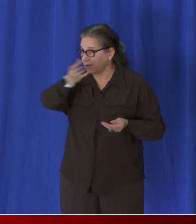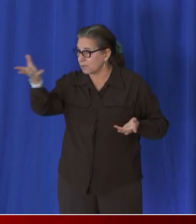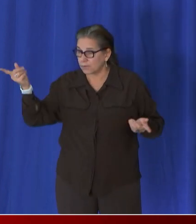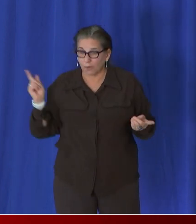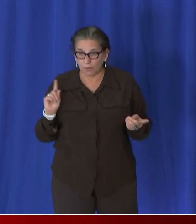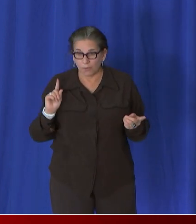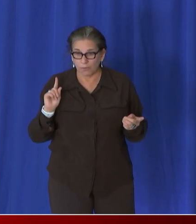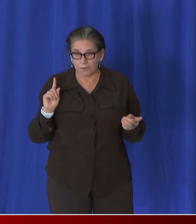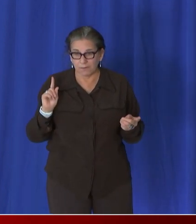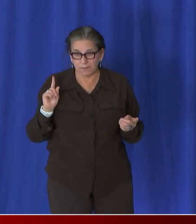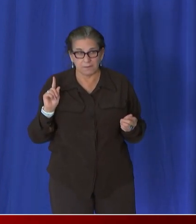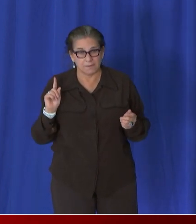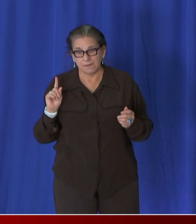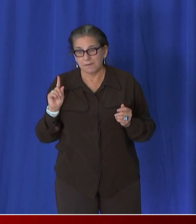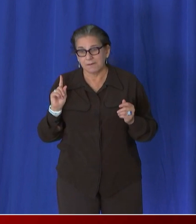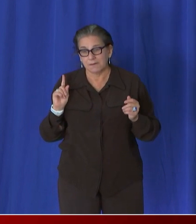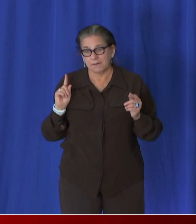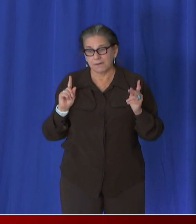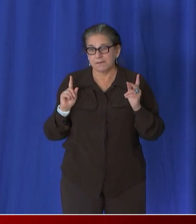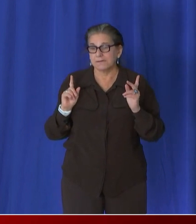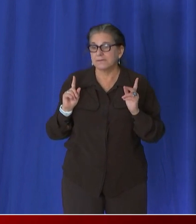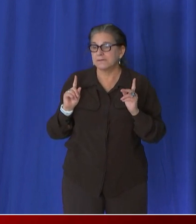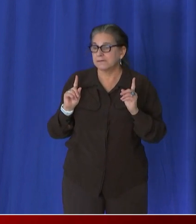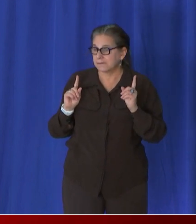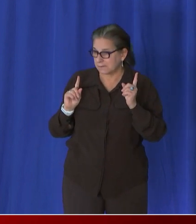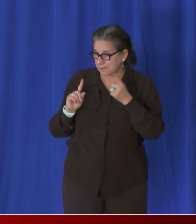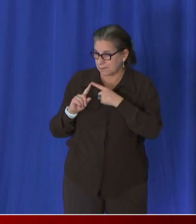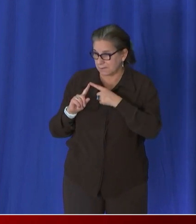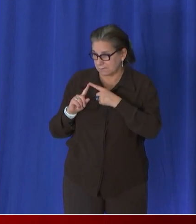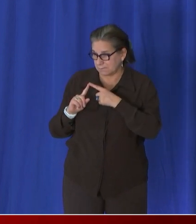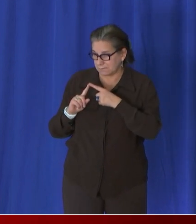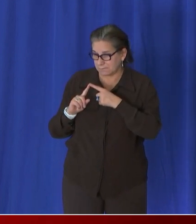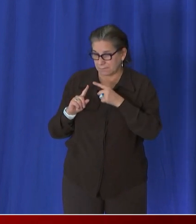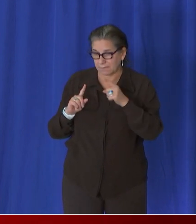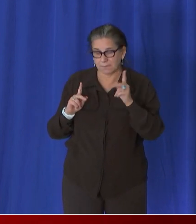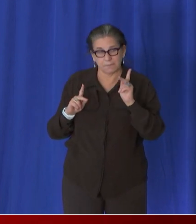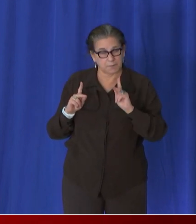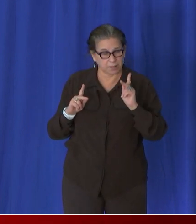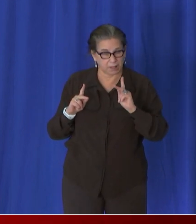deaths. So we feel pretty